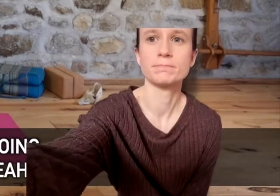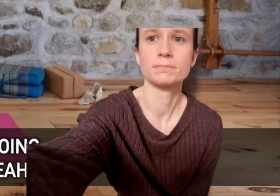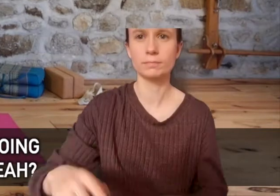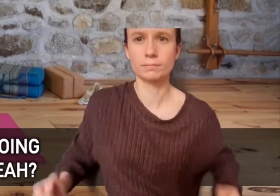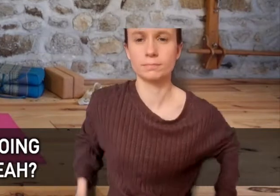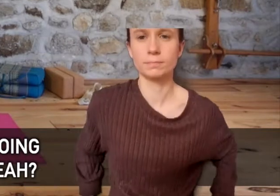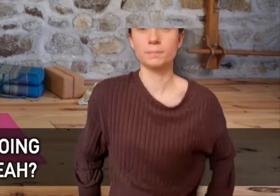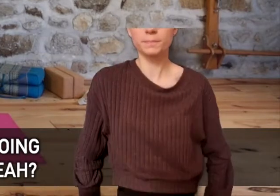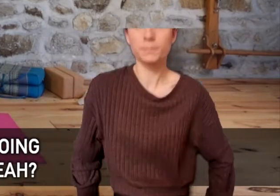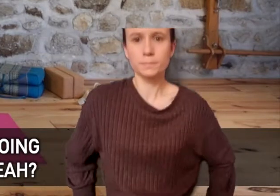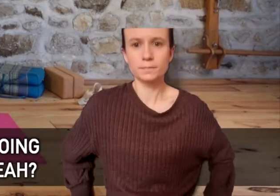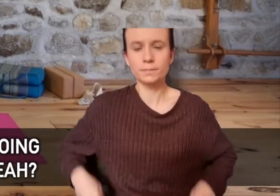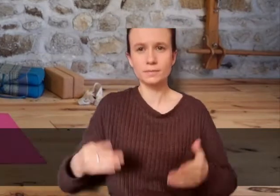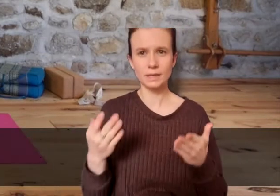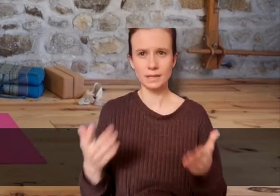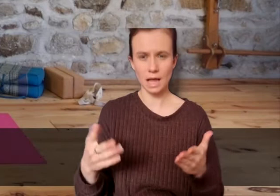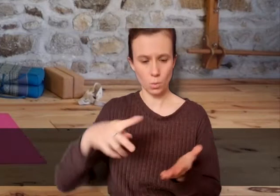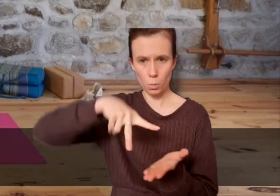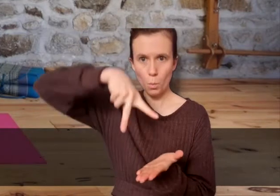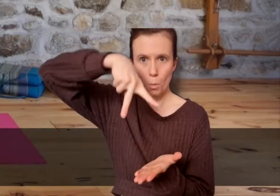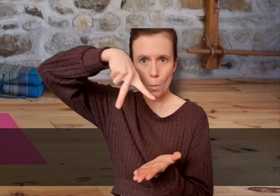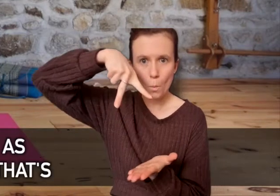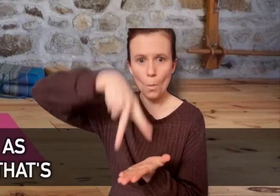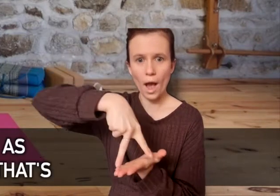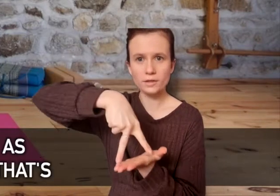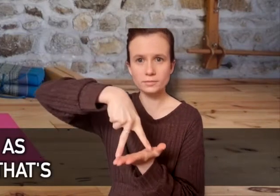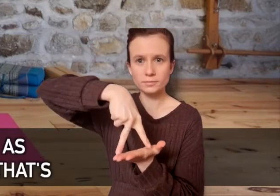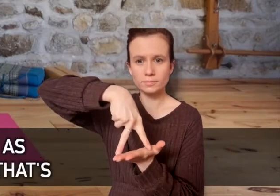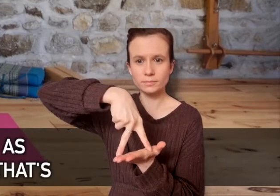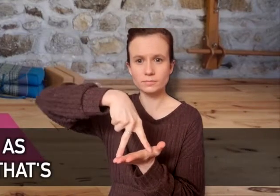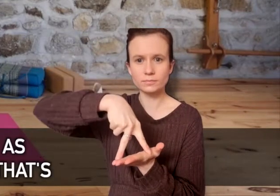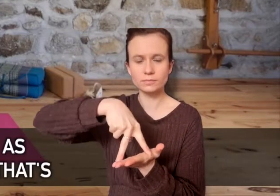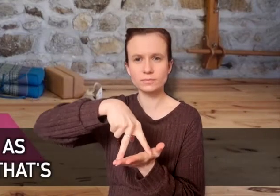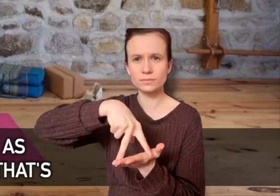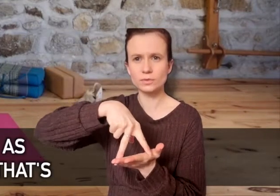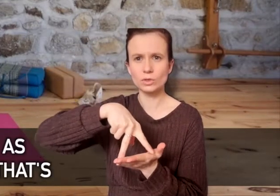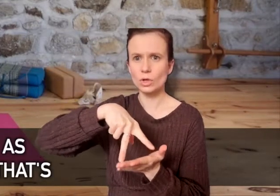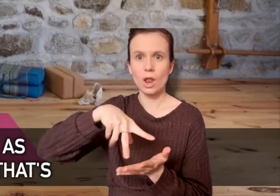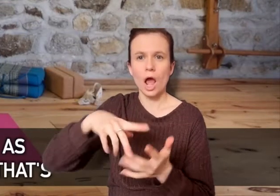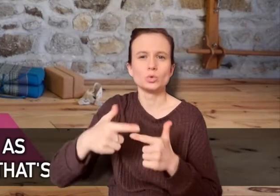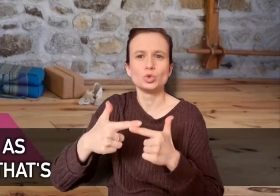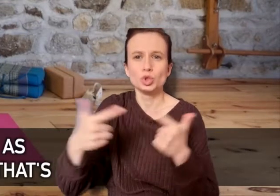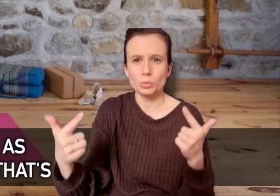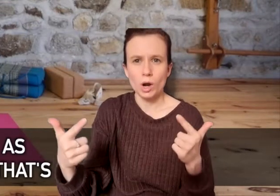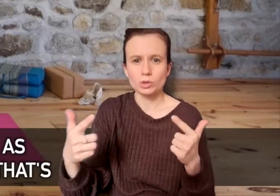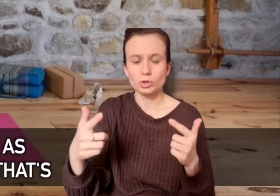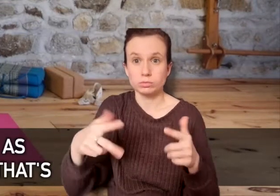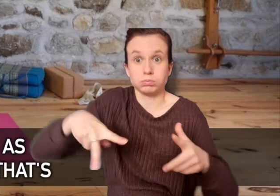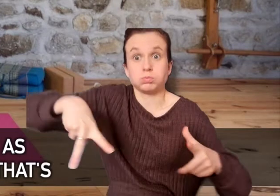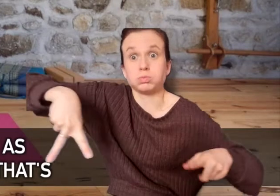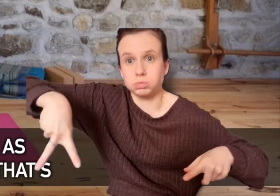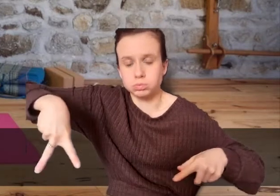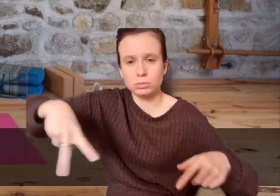nice wide stance, yeah? Not as wide as you need to be or wide as you can be,